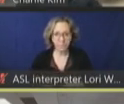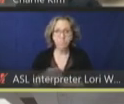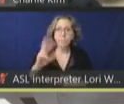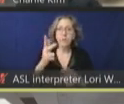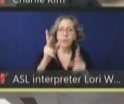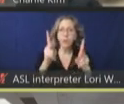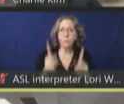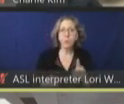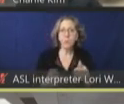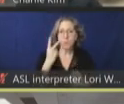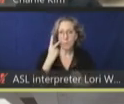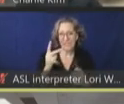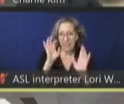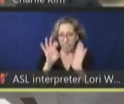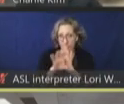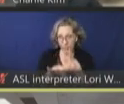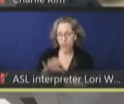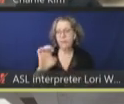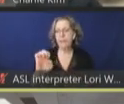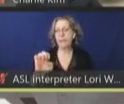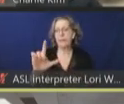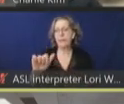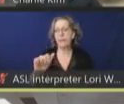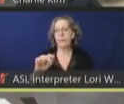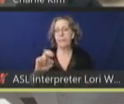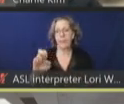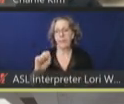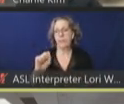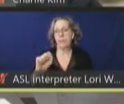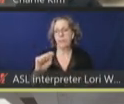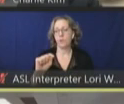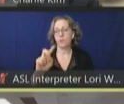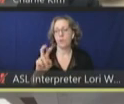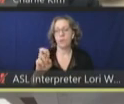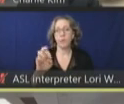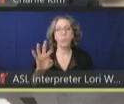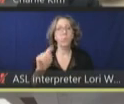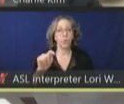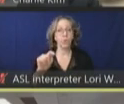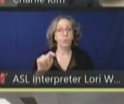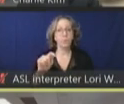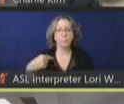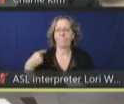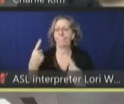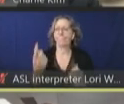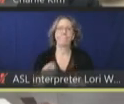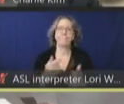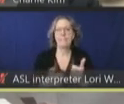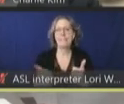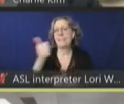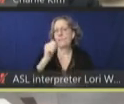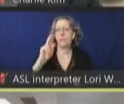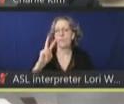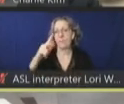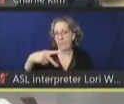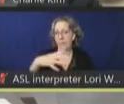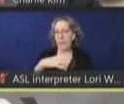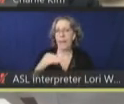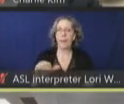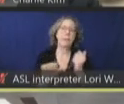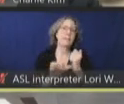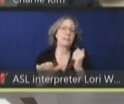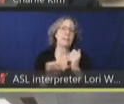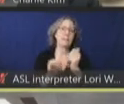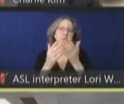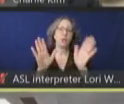is Elaine Stewart, who has been our longtime senior VP and assistant general counsel. She